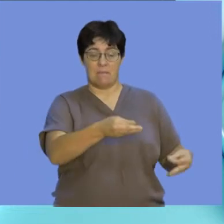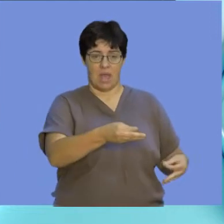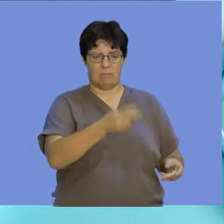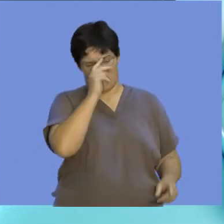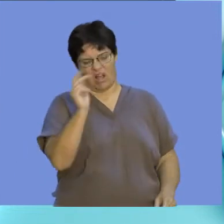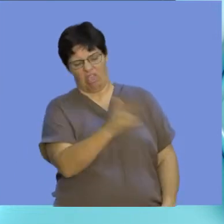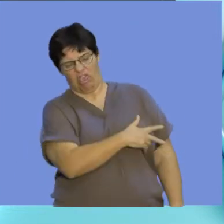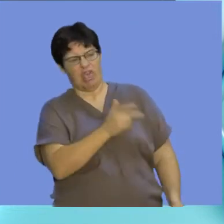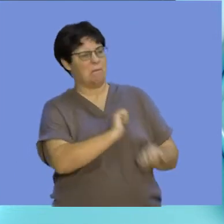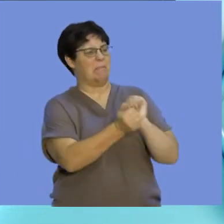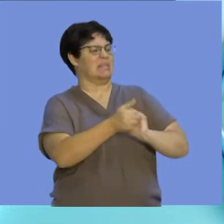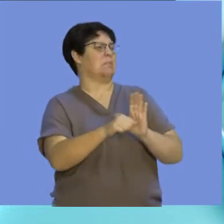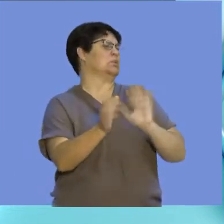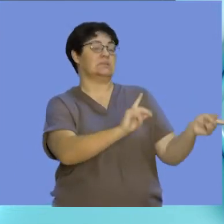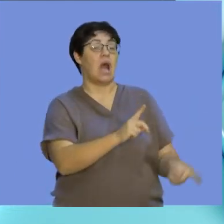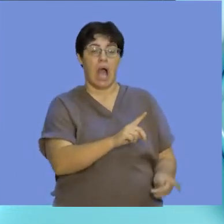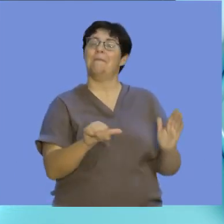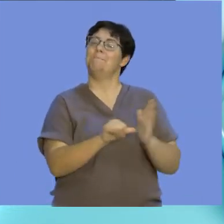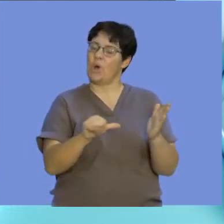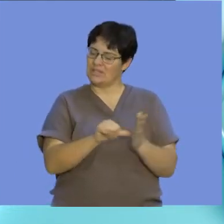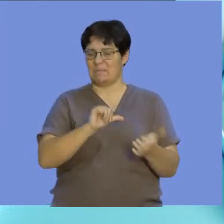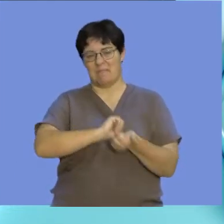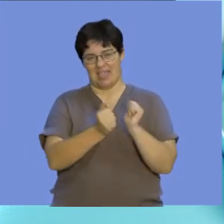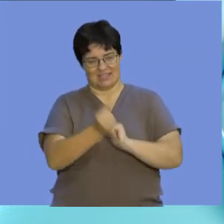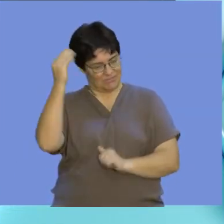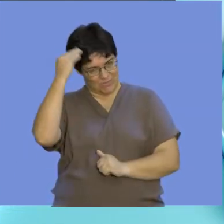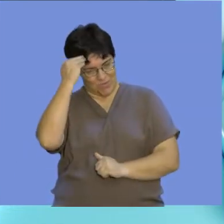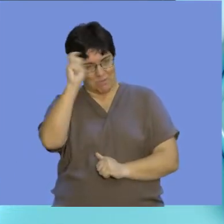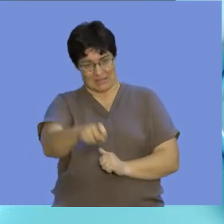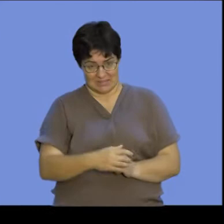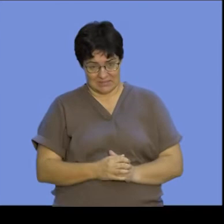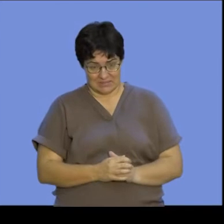they're important. Okay, so